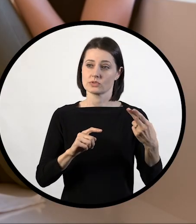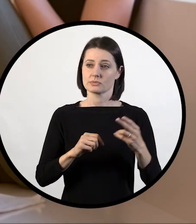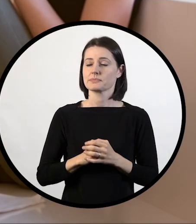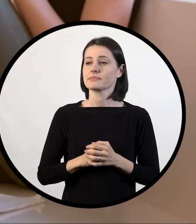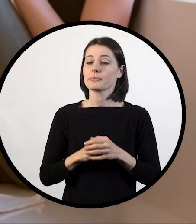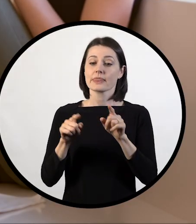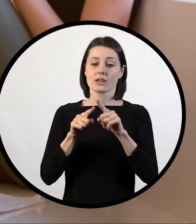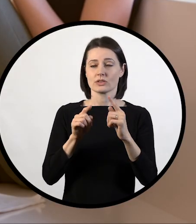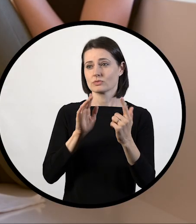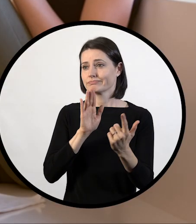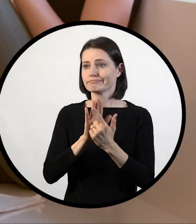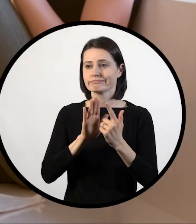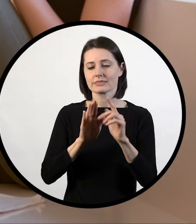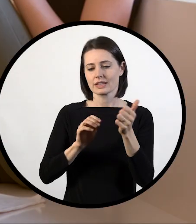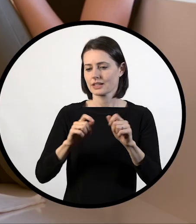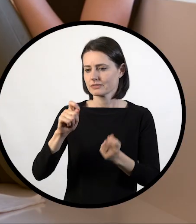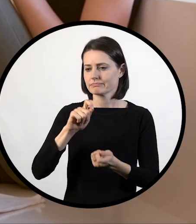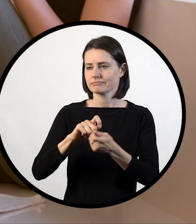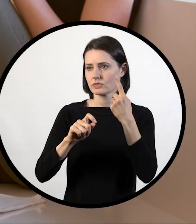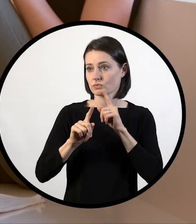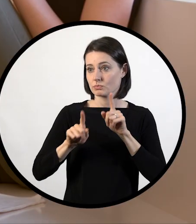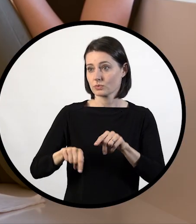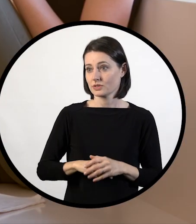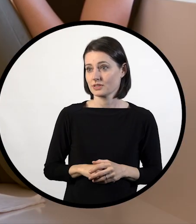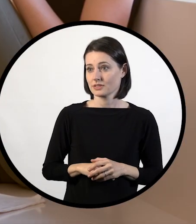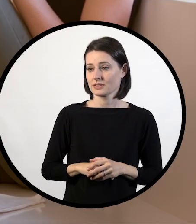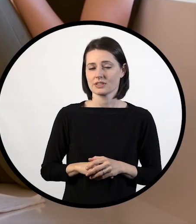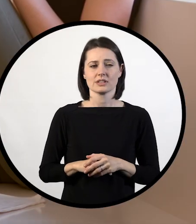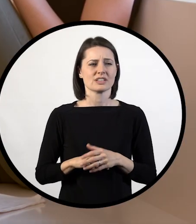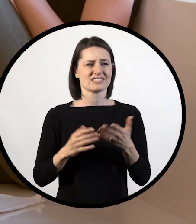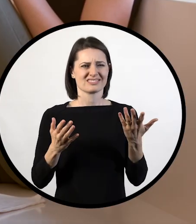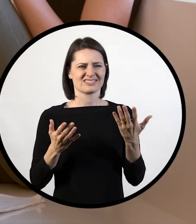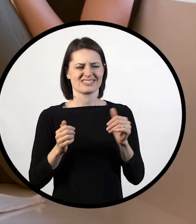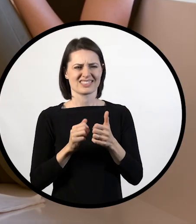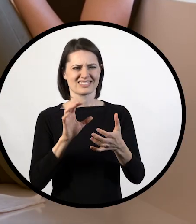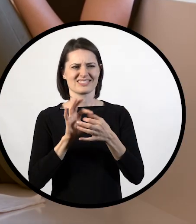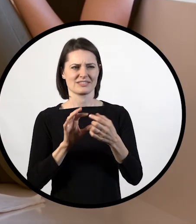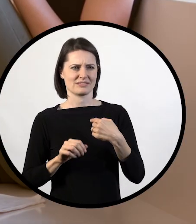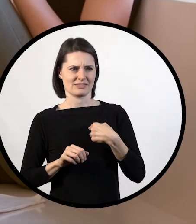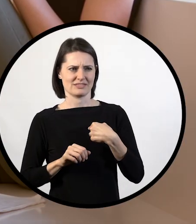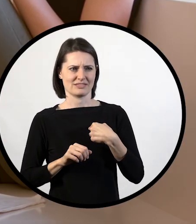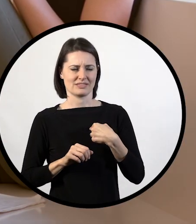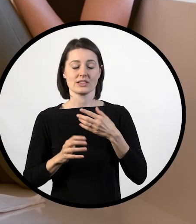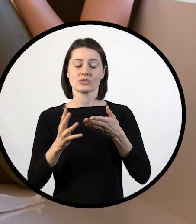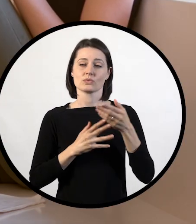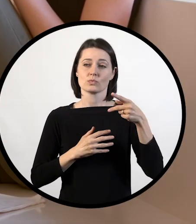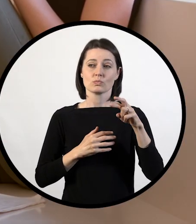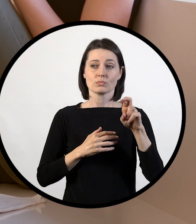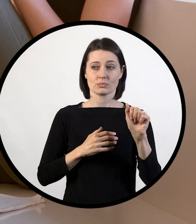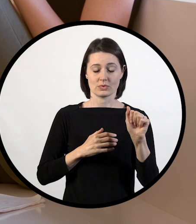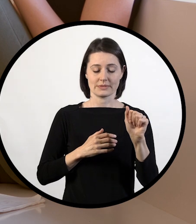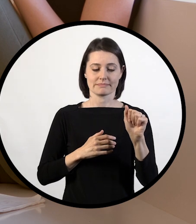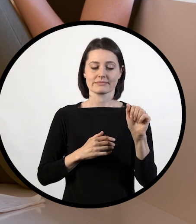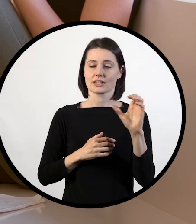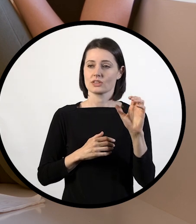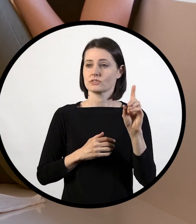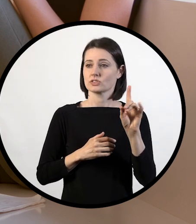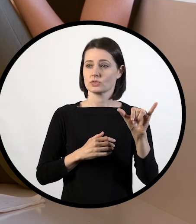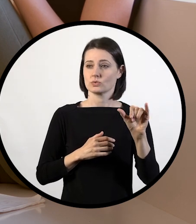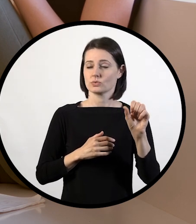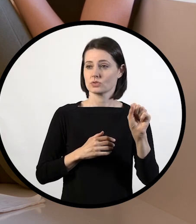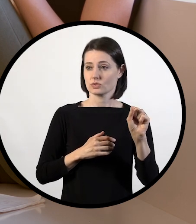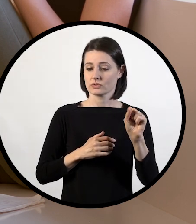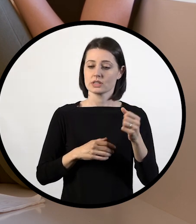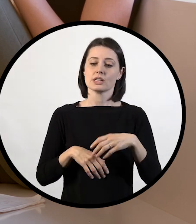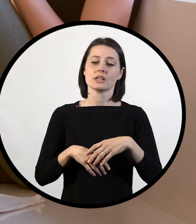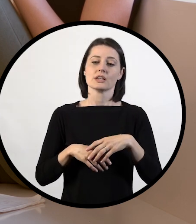for reporting. What does that have to do with me? Through PREA, the Colorado Division of Youth Services prohibits the sexual